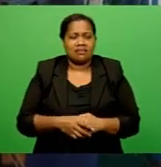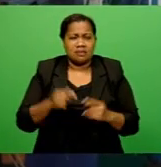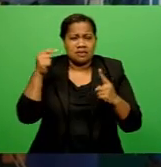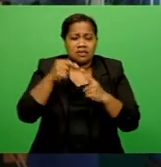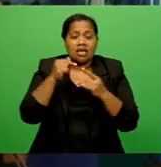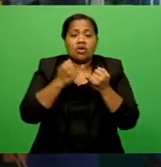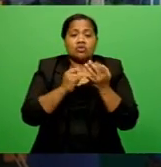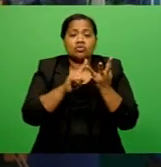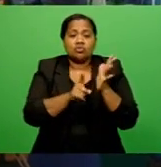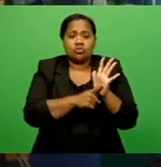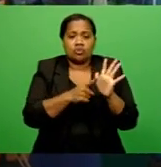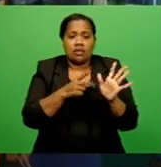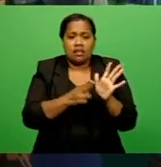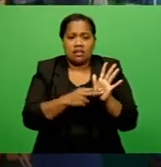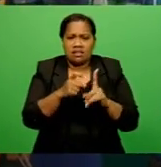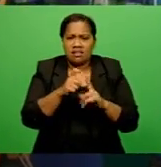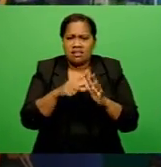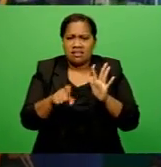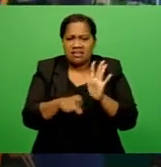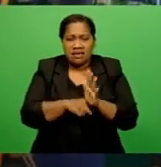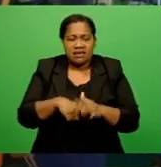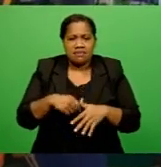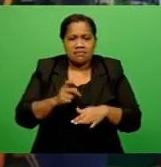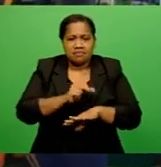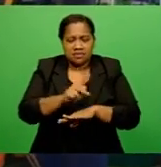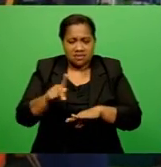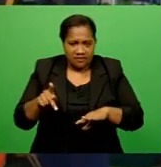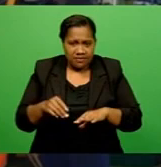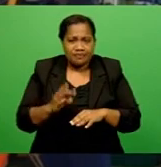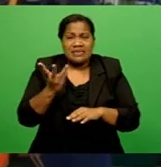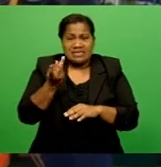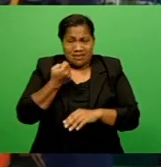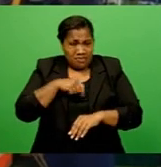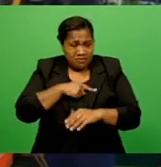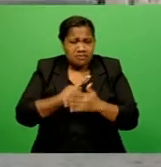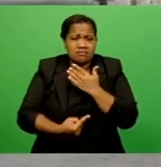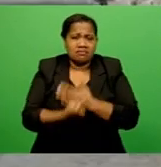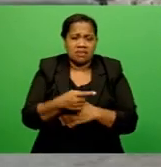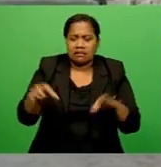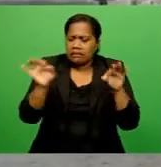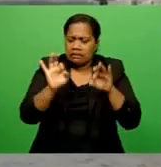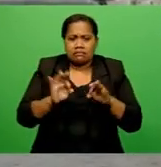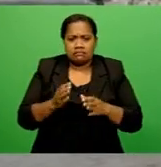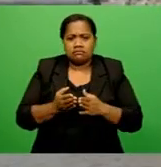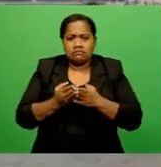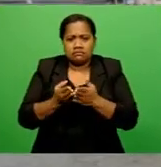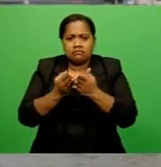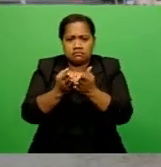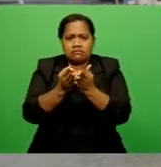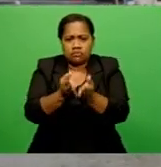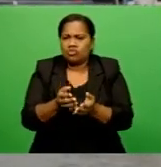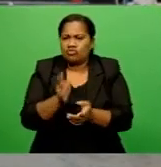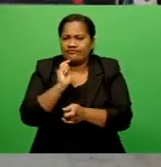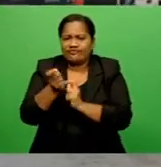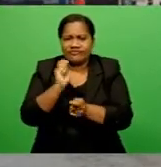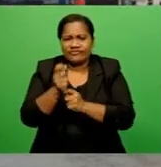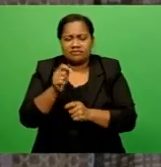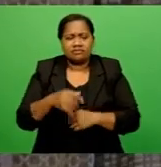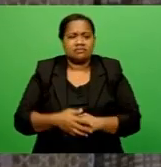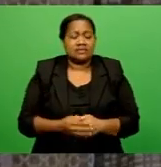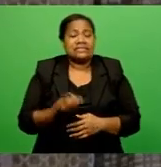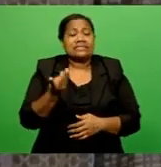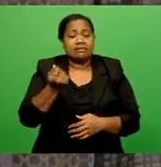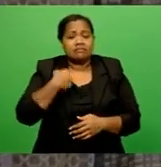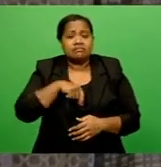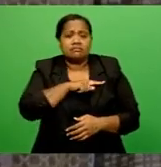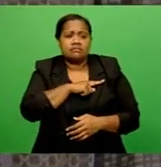really struggling at present. We have some of us don't have any boats out fishing there, or some of us